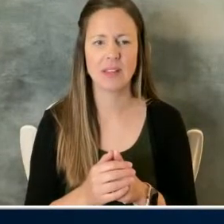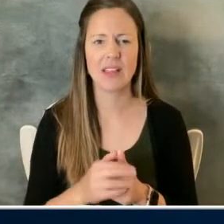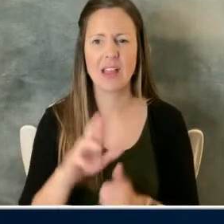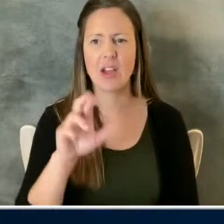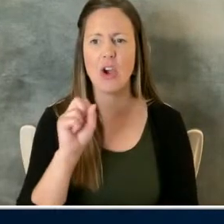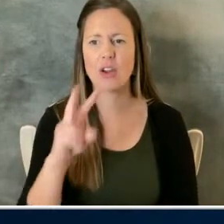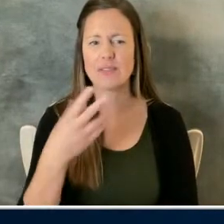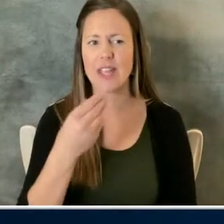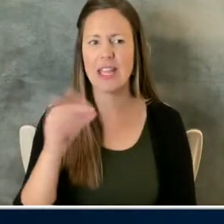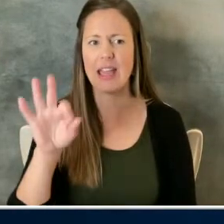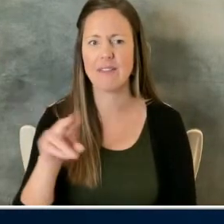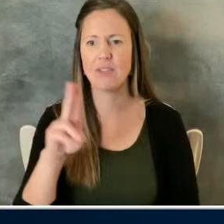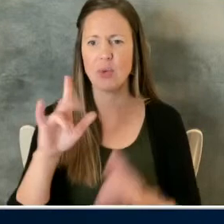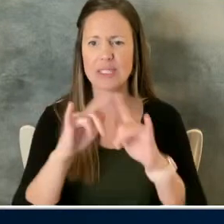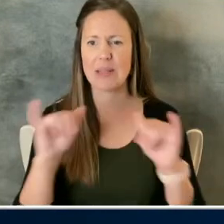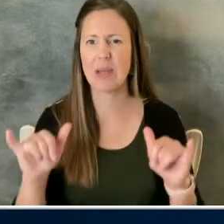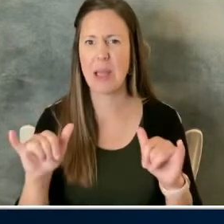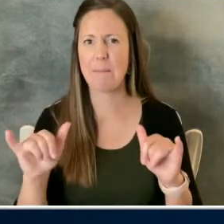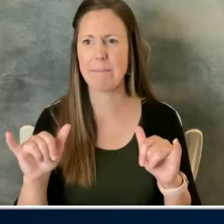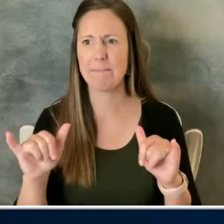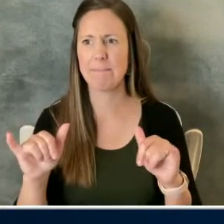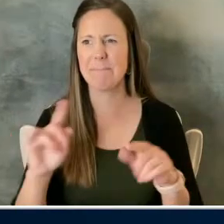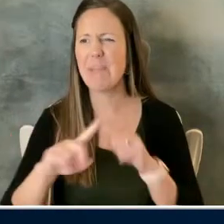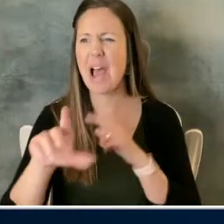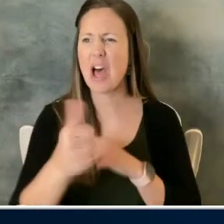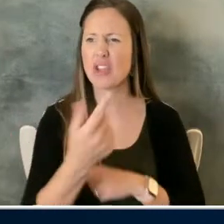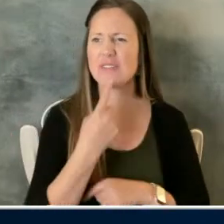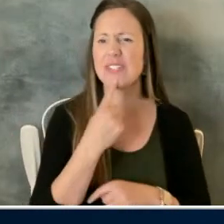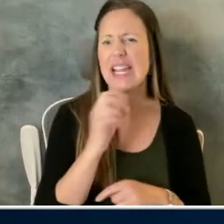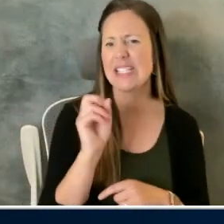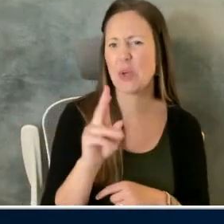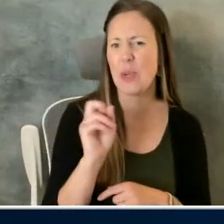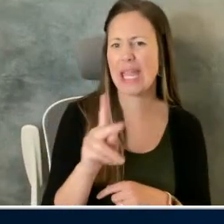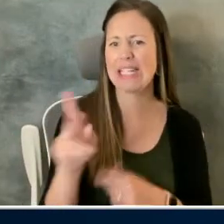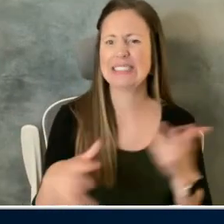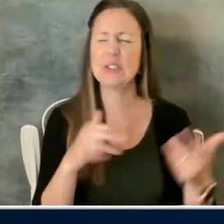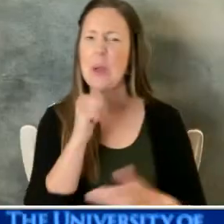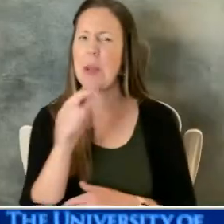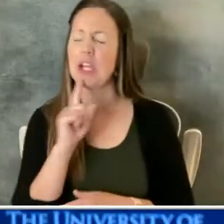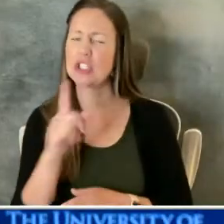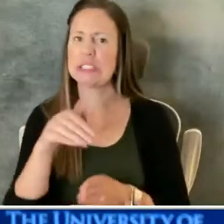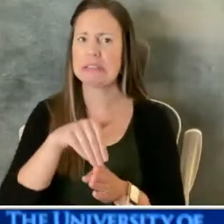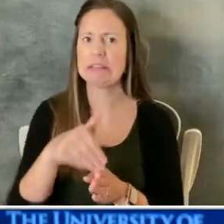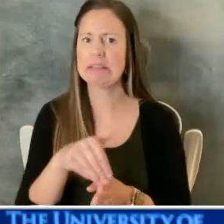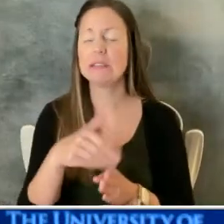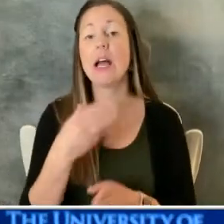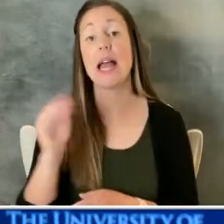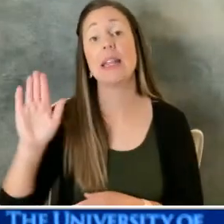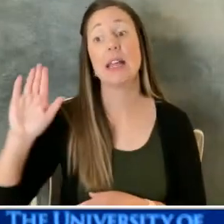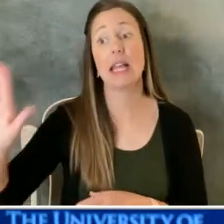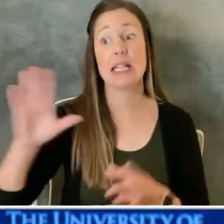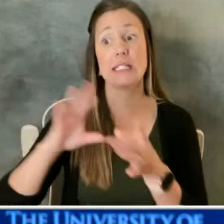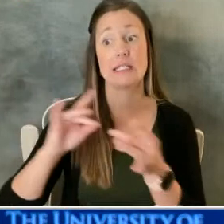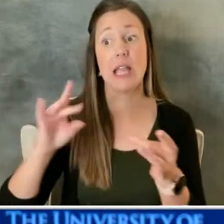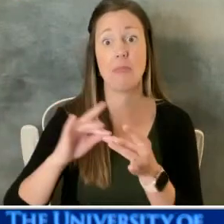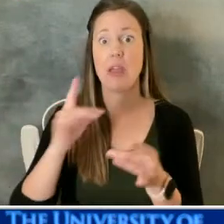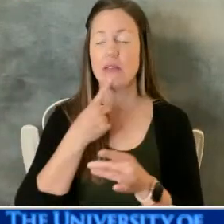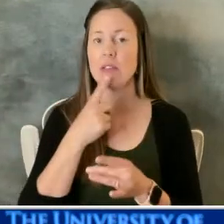together, but others have said it's okay, so I'm not sure where to stand on that one. Yeah, and his statement came because